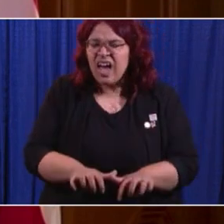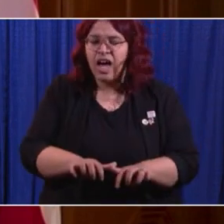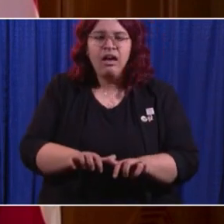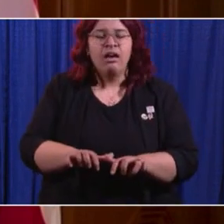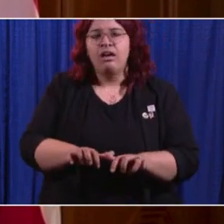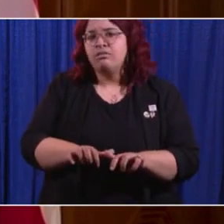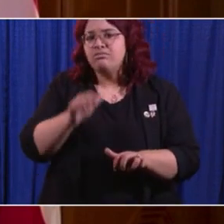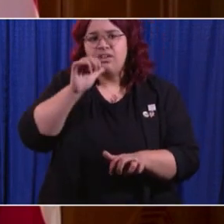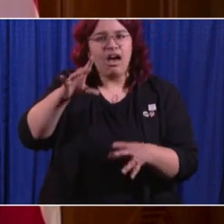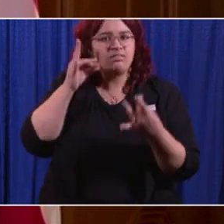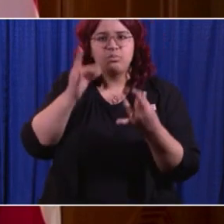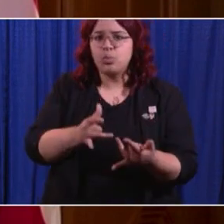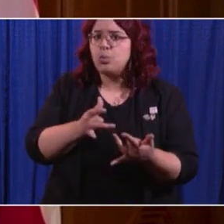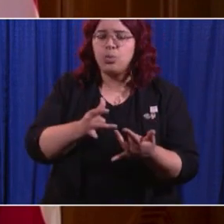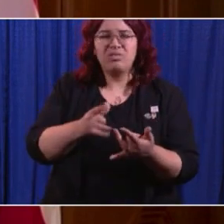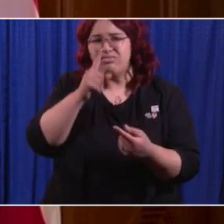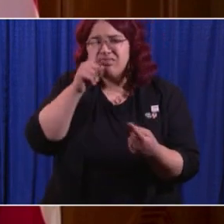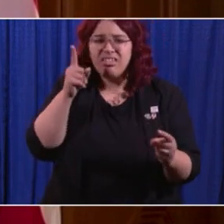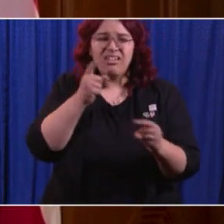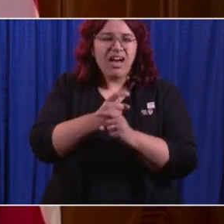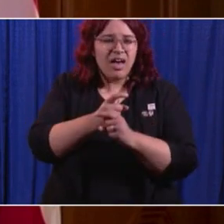especially in Franklin County.